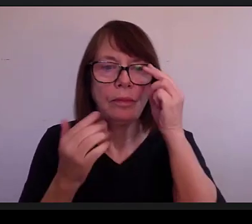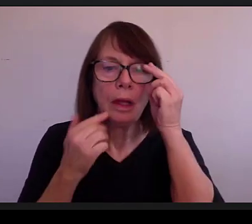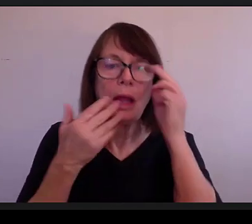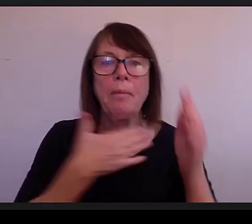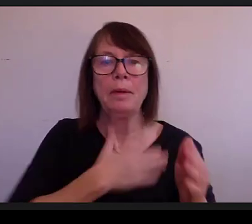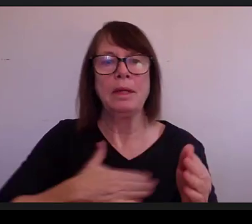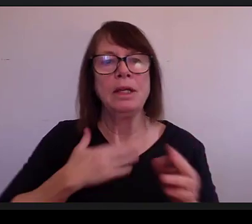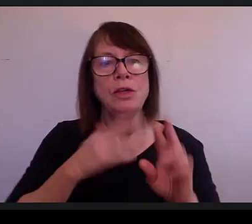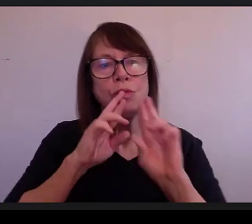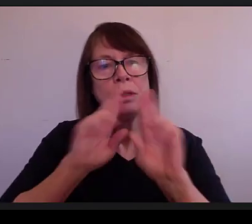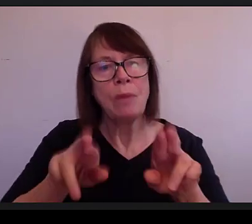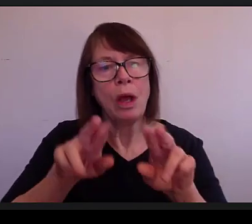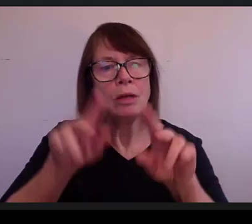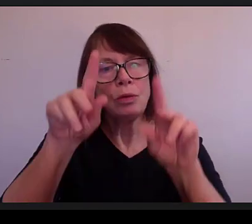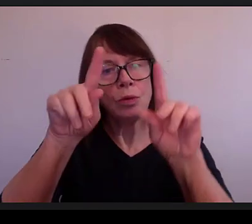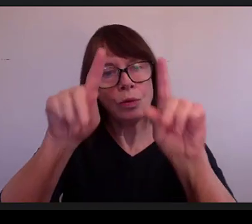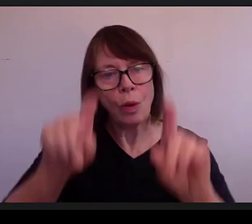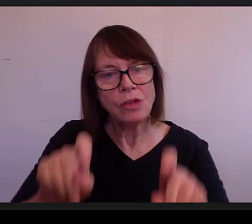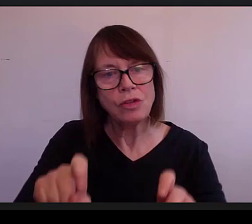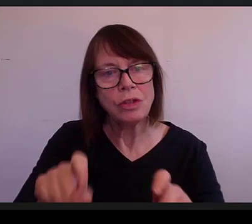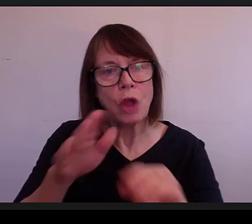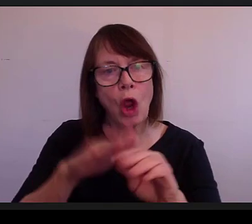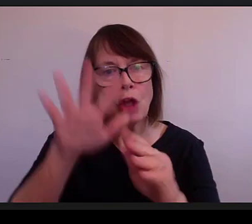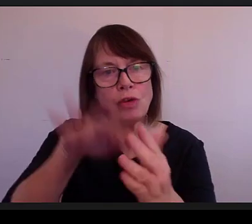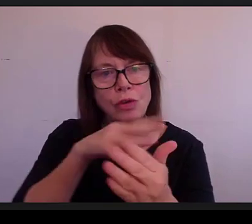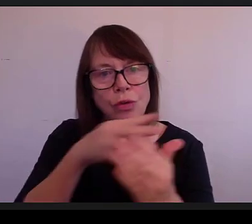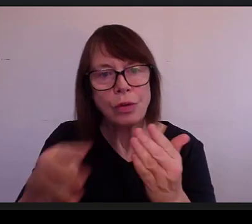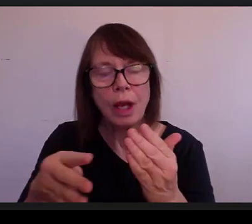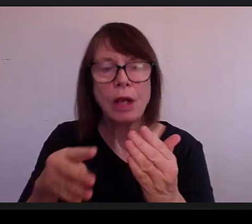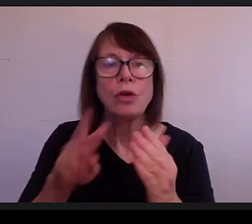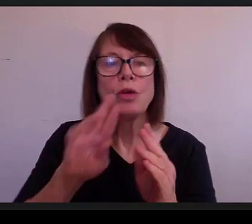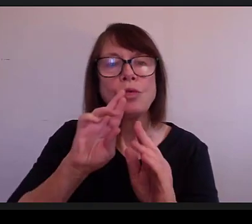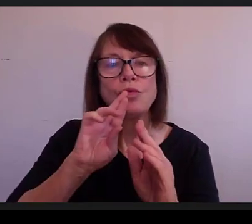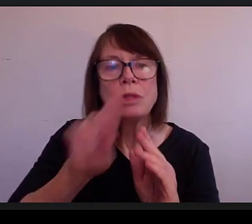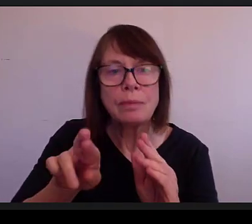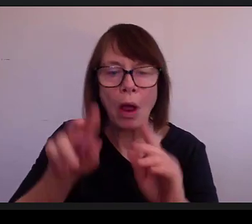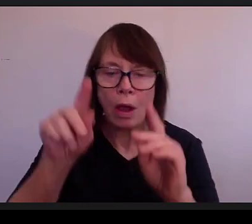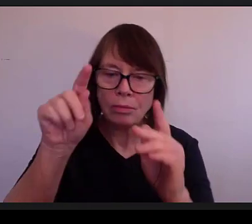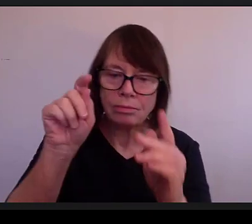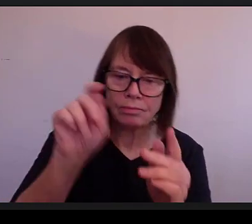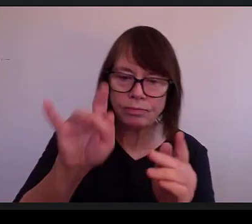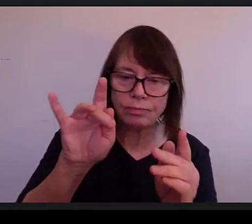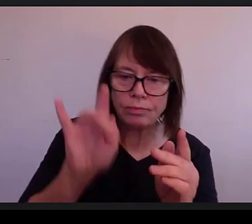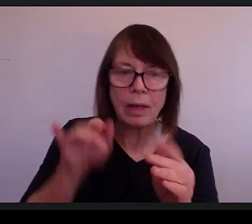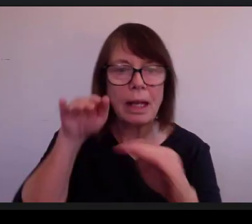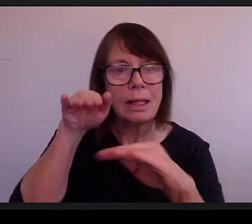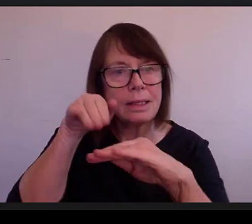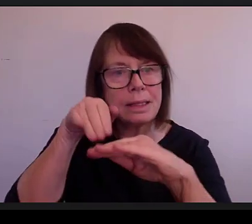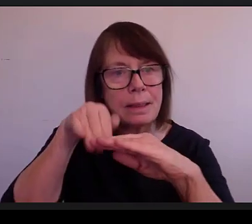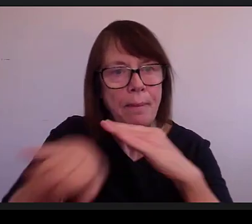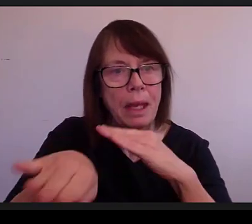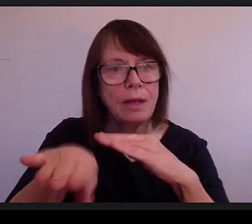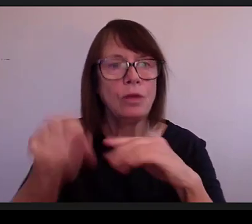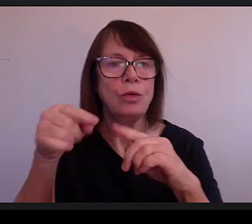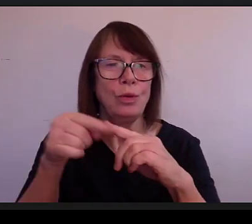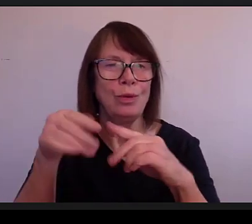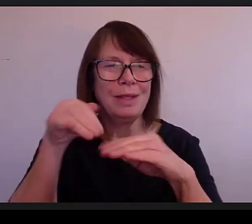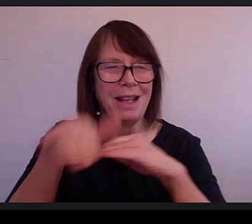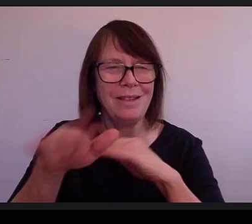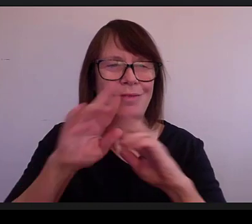screen. Please scroll down to see and respond to the question and be sure to click submit to send your response to